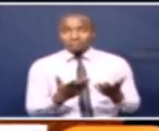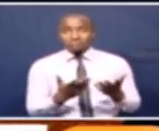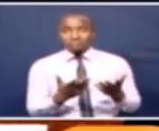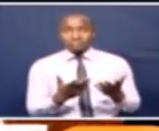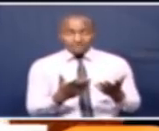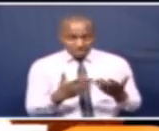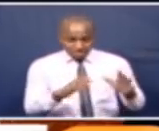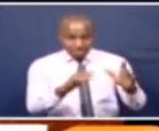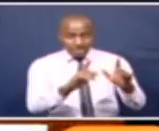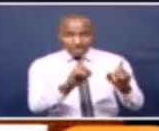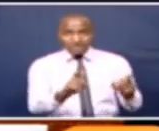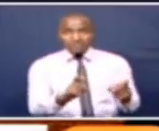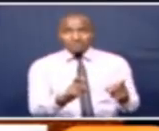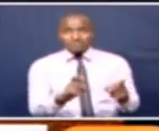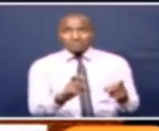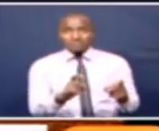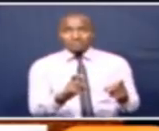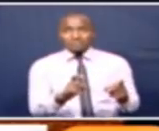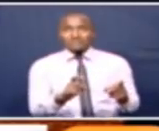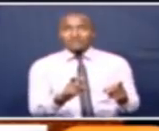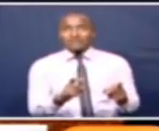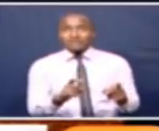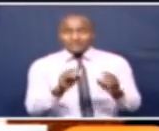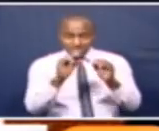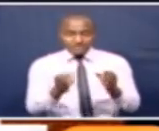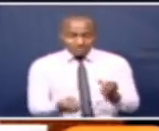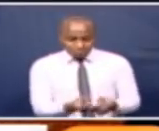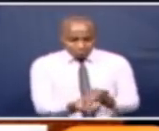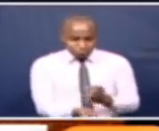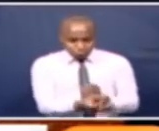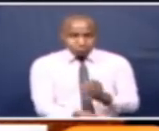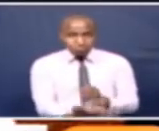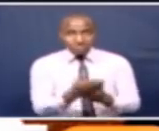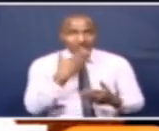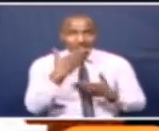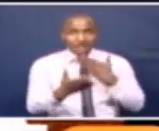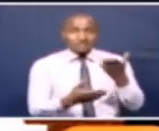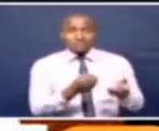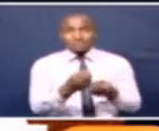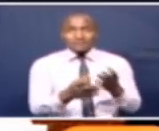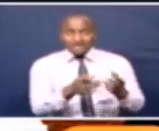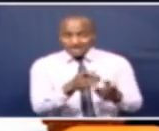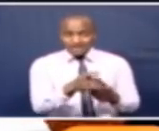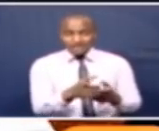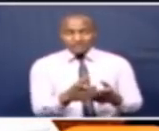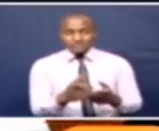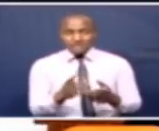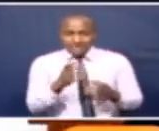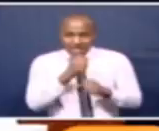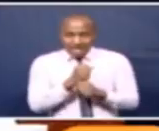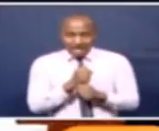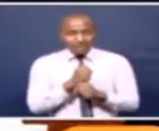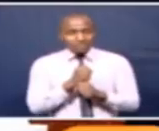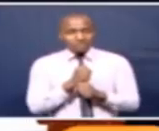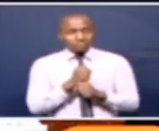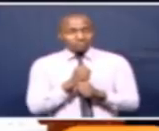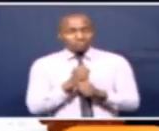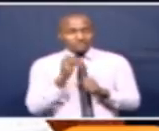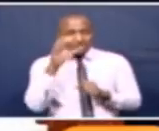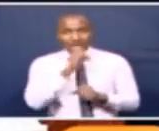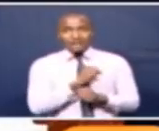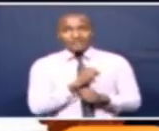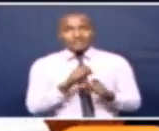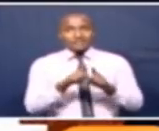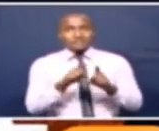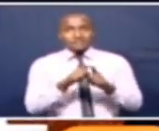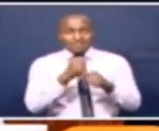the exams, he starts telling you the answers and all that. Mm-hmm. That lack of confidence in your students mm-hmm. also